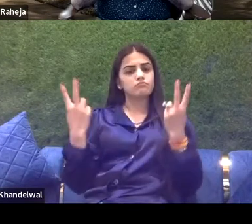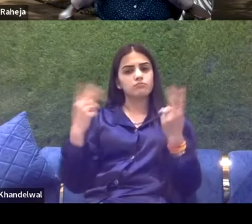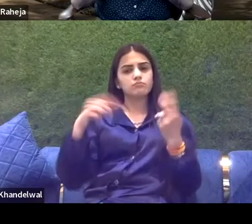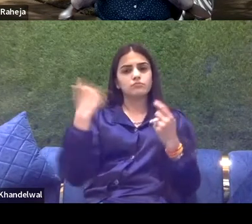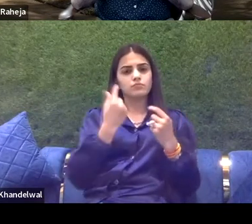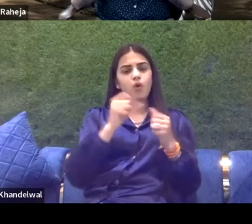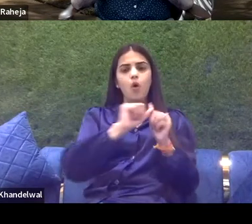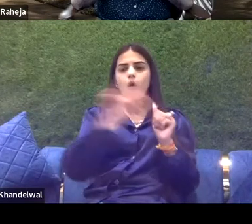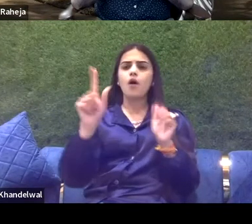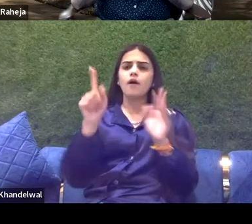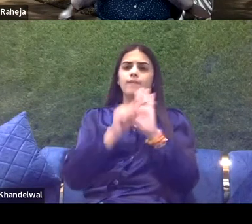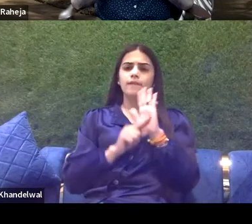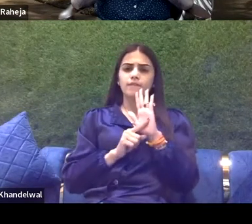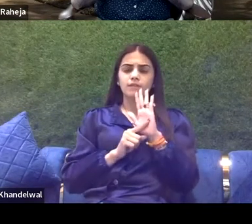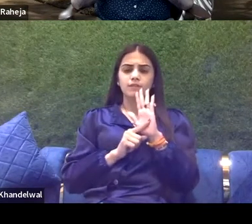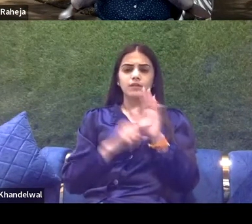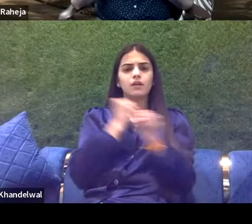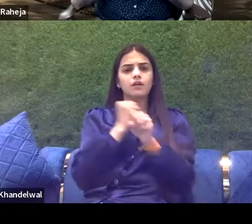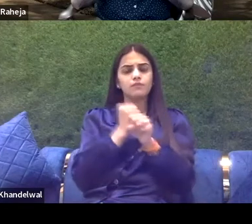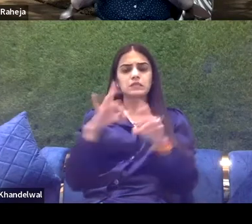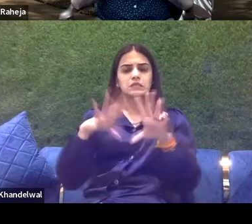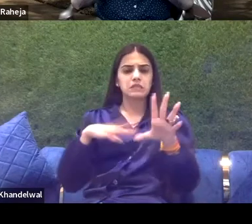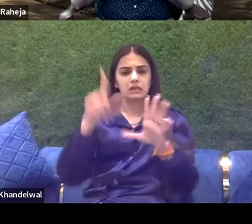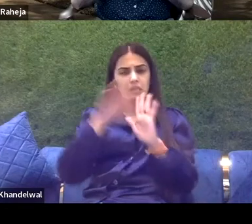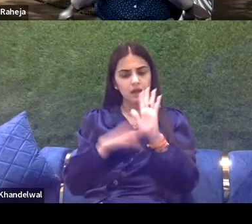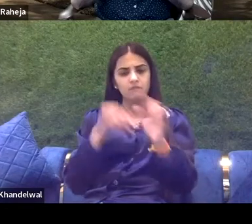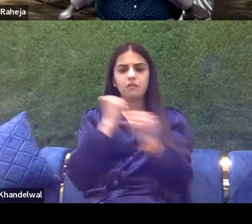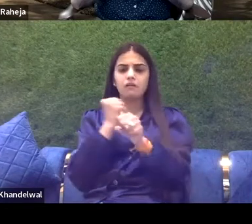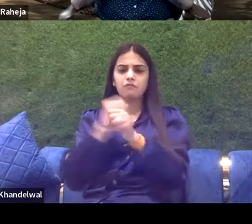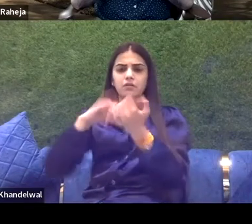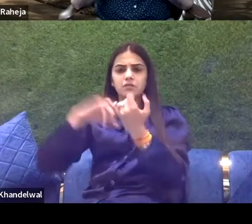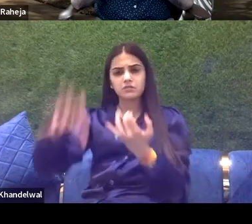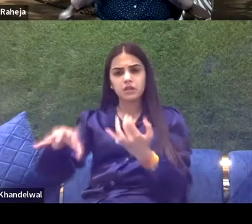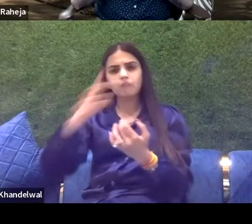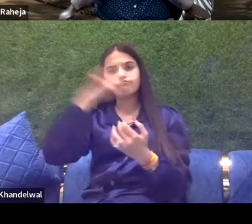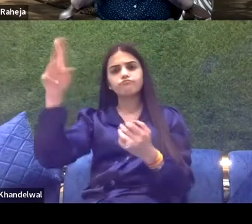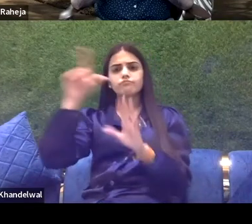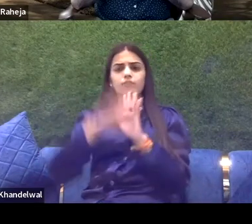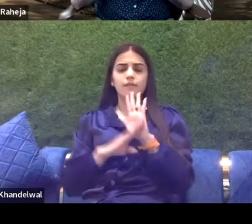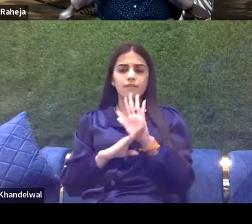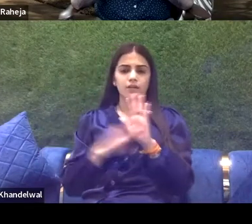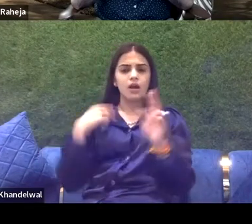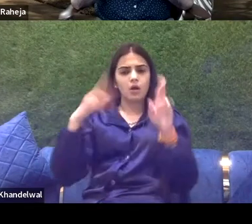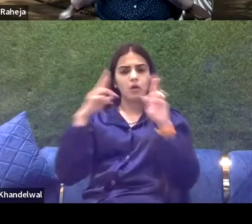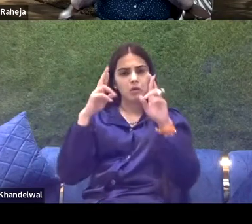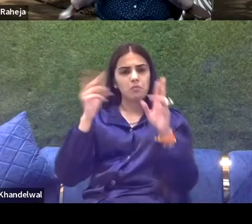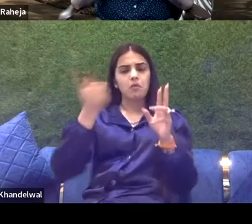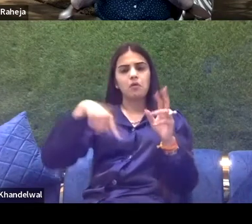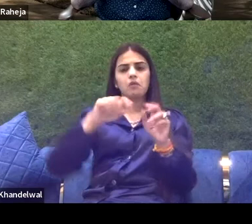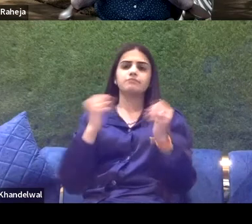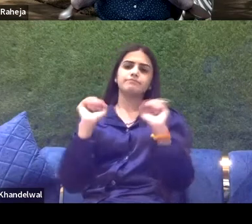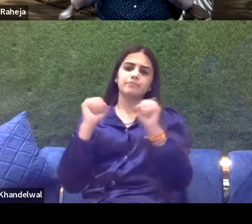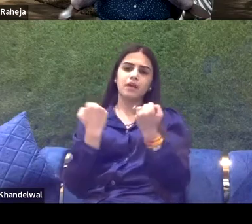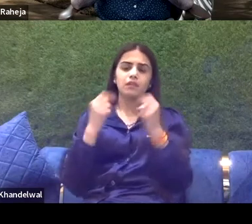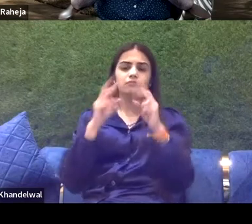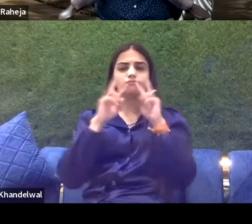of governance, whether at the ward level, at the city level, at the state government level, and at the national level. So I was hoping you could touch upon both of these things. One